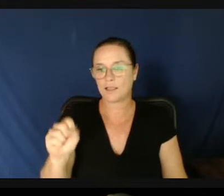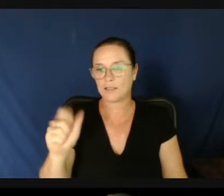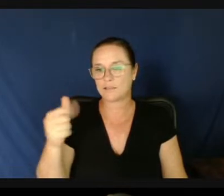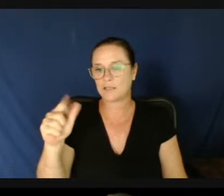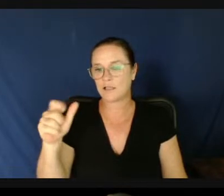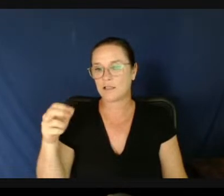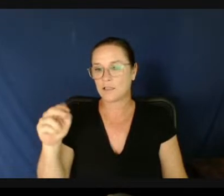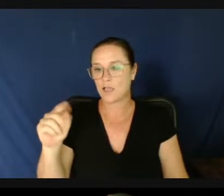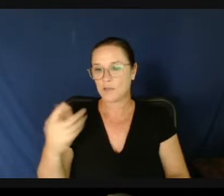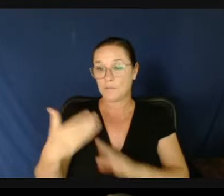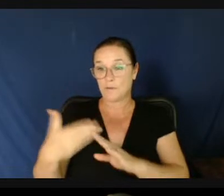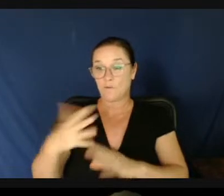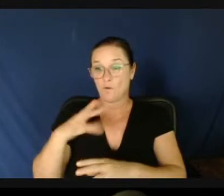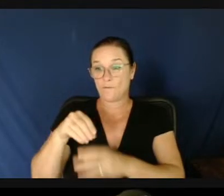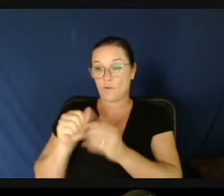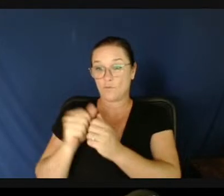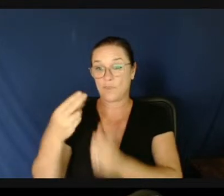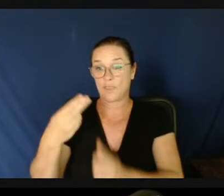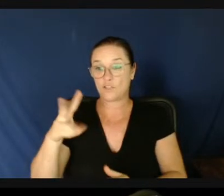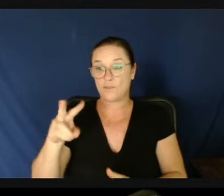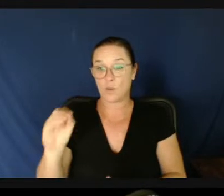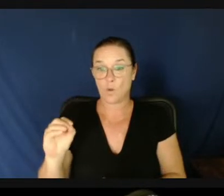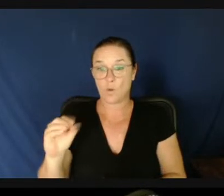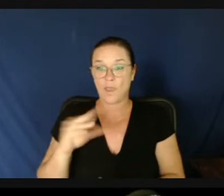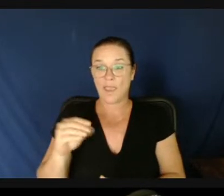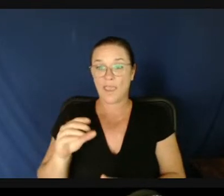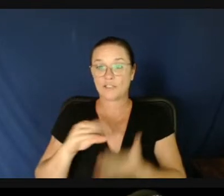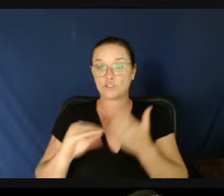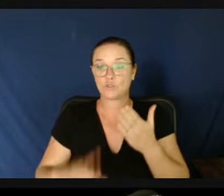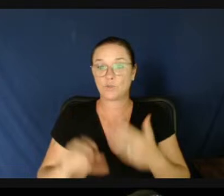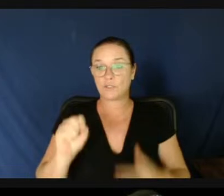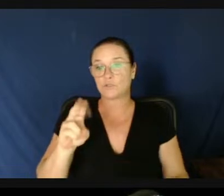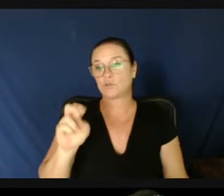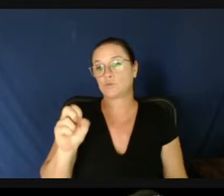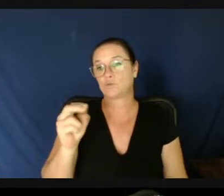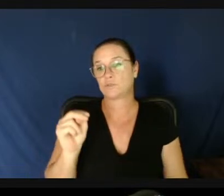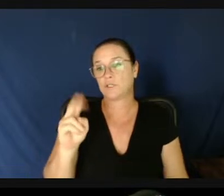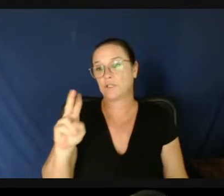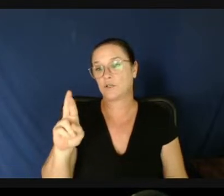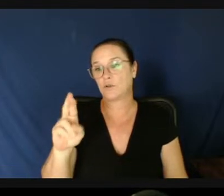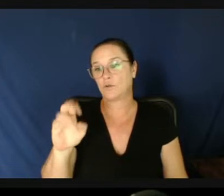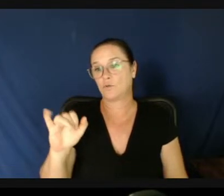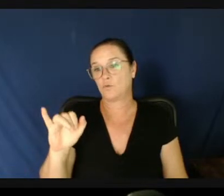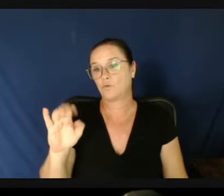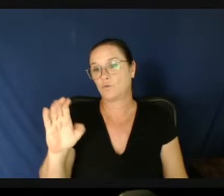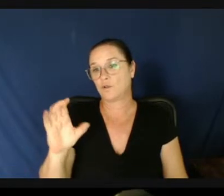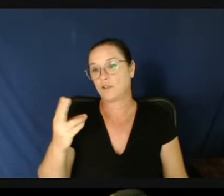still heavily embedded there, along with students Susan Rickfield and Lycan Forster,